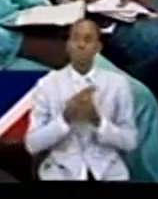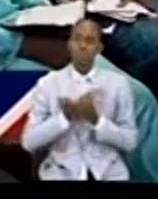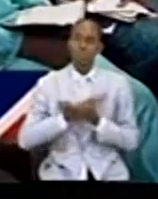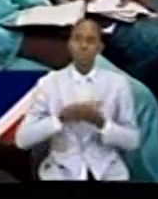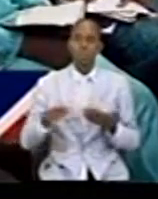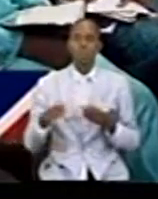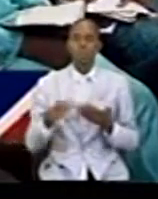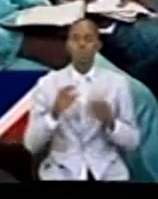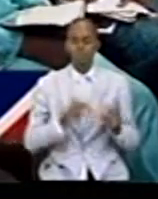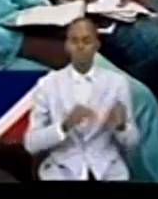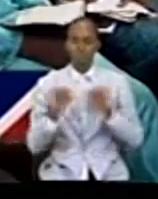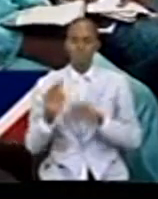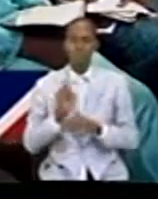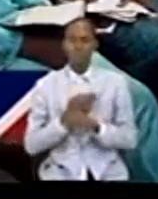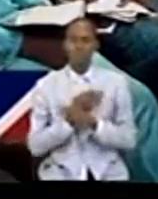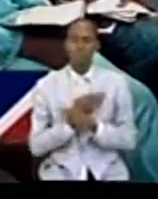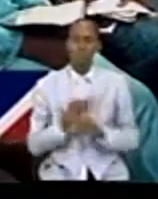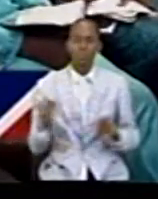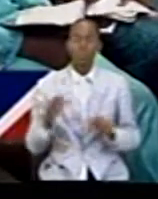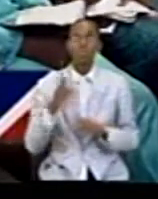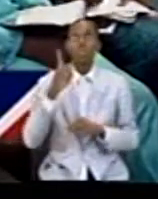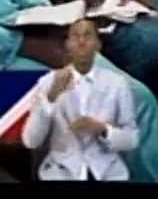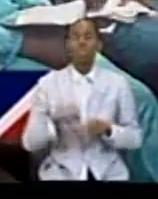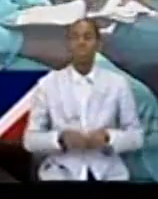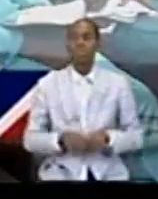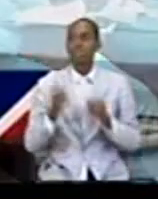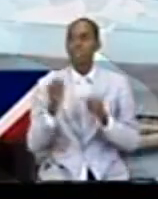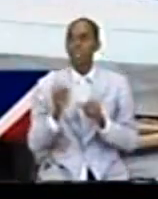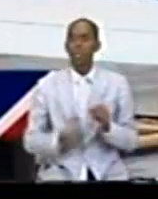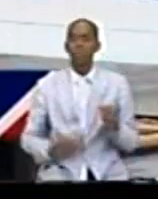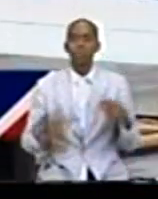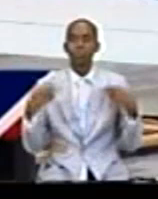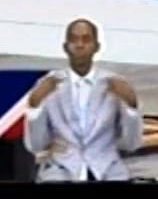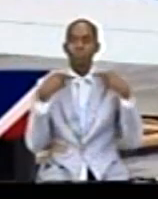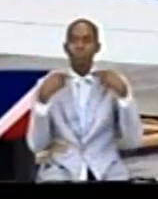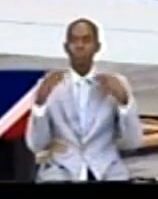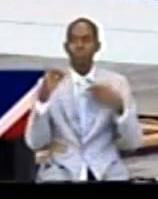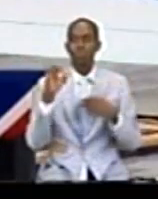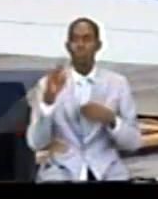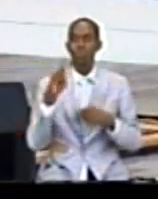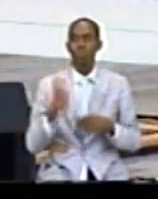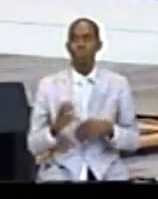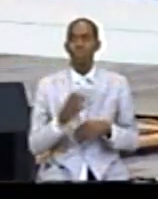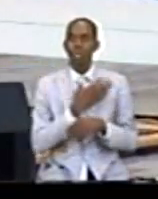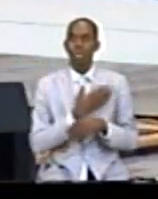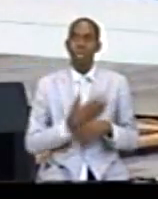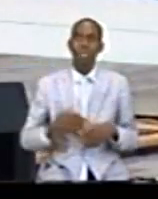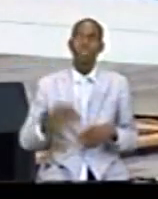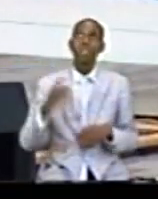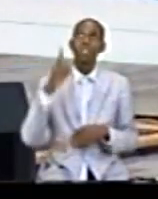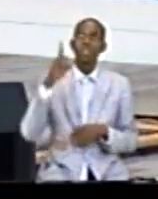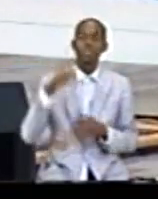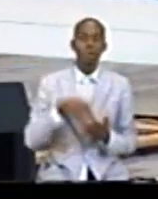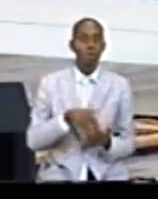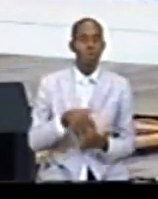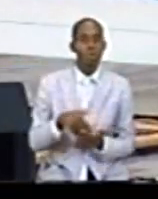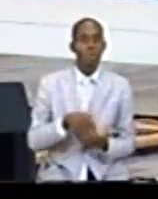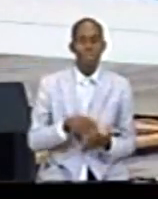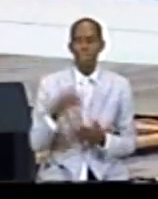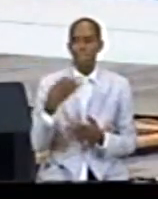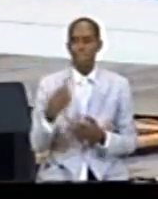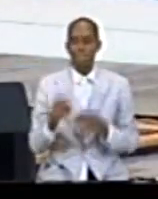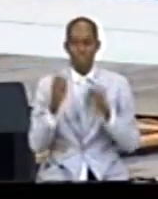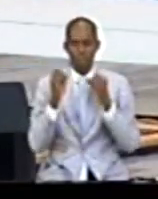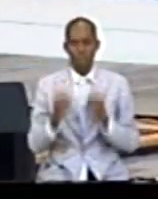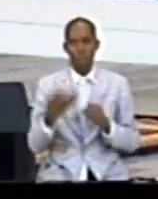It sets us free. It breaks every yoke. And he weakens the power of the devil